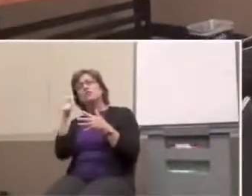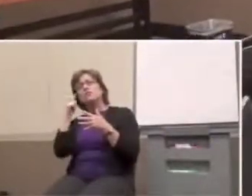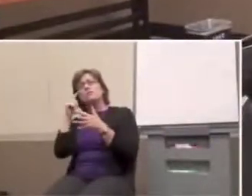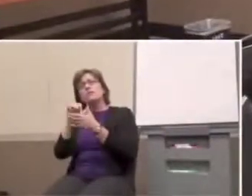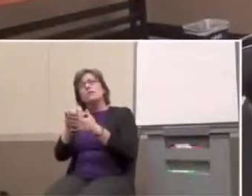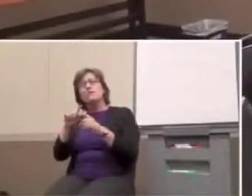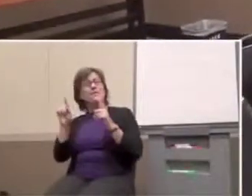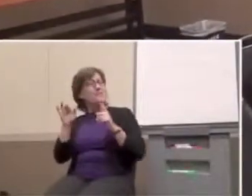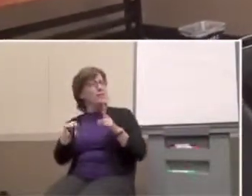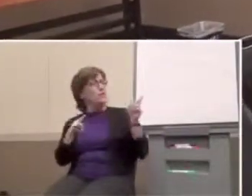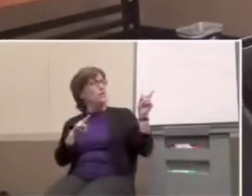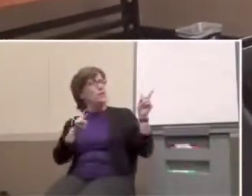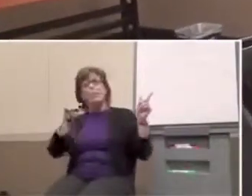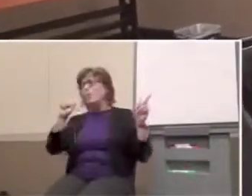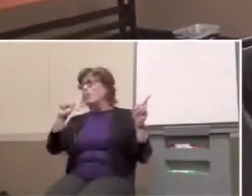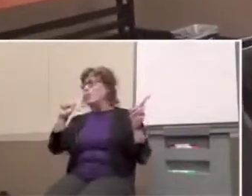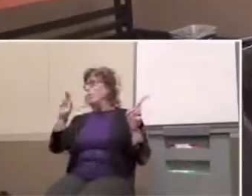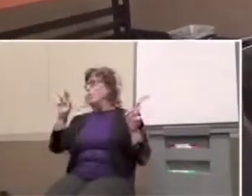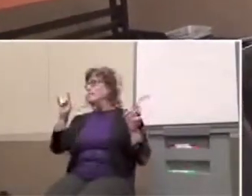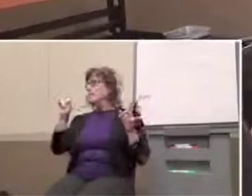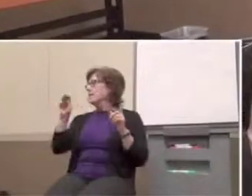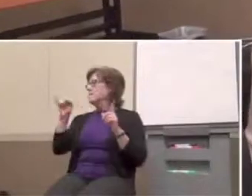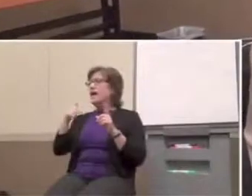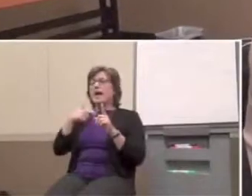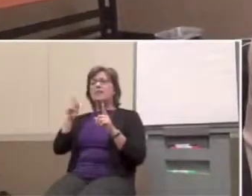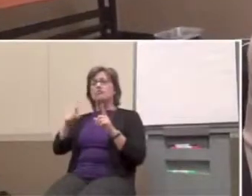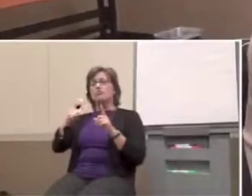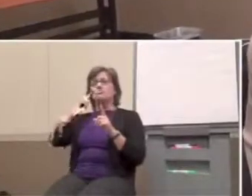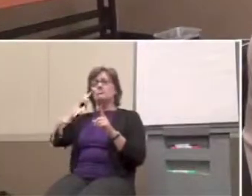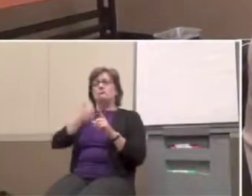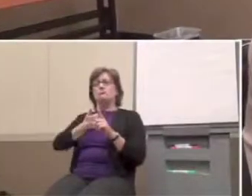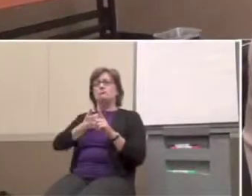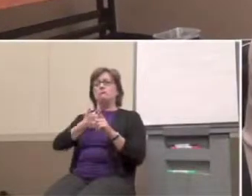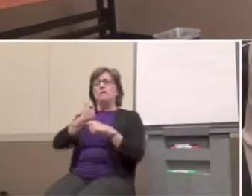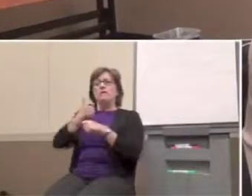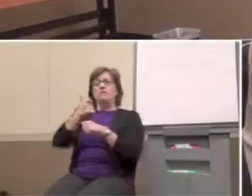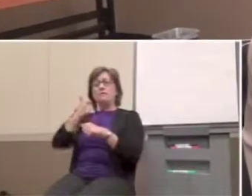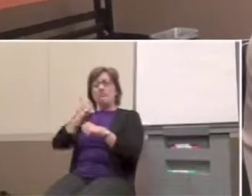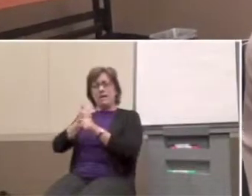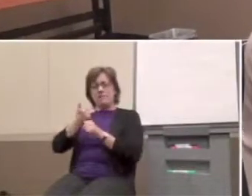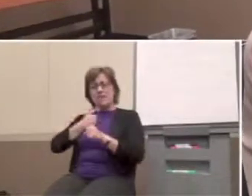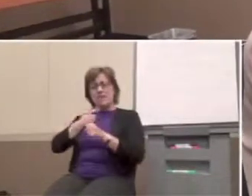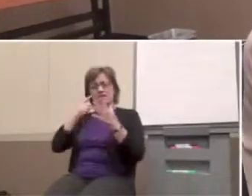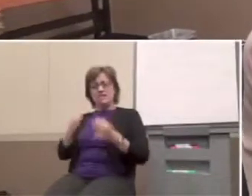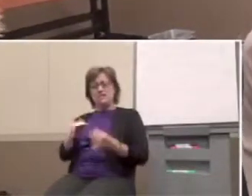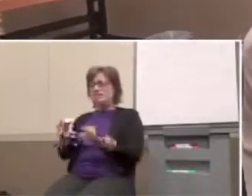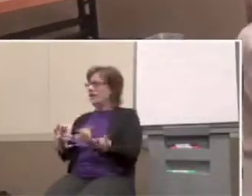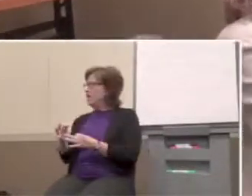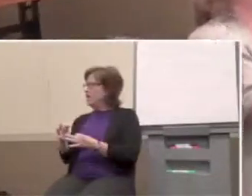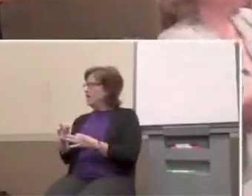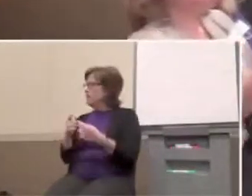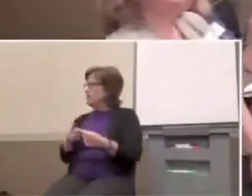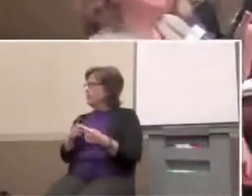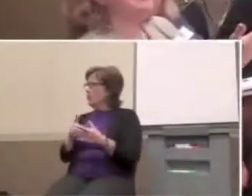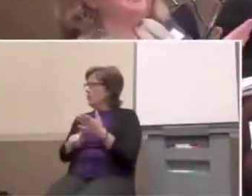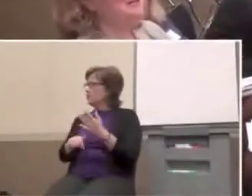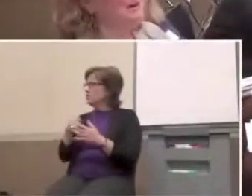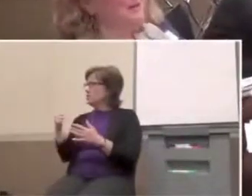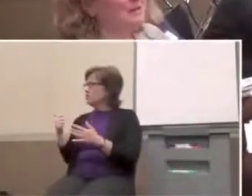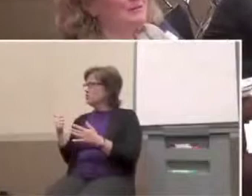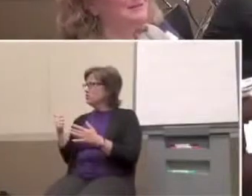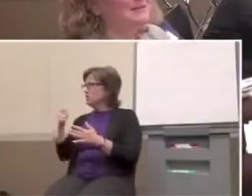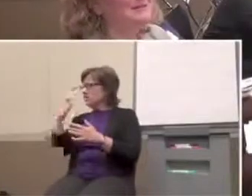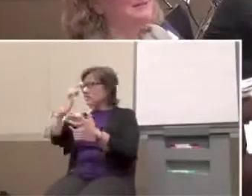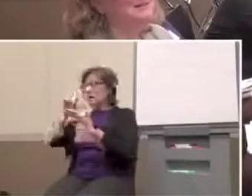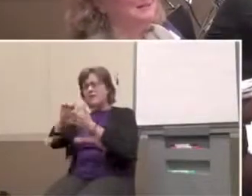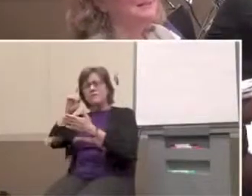this one that says I should be able to make my own decisions, I'm having a hard time saying, okay, what's an alternative belief to that